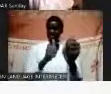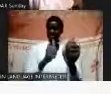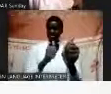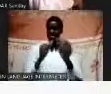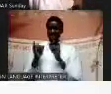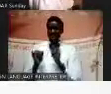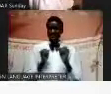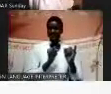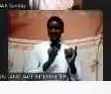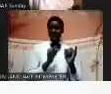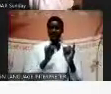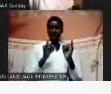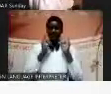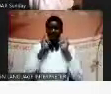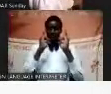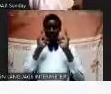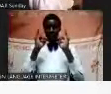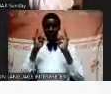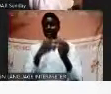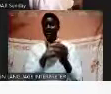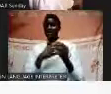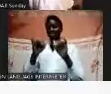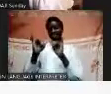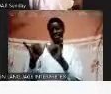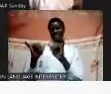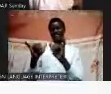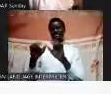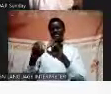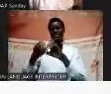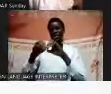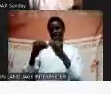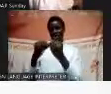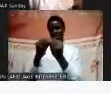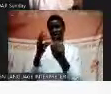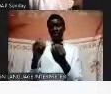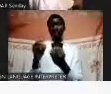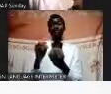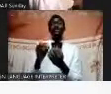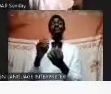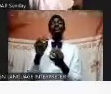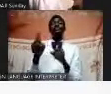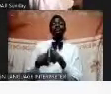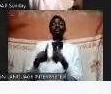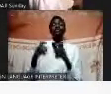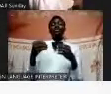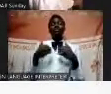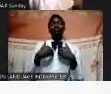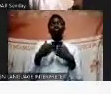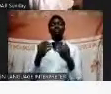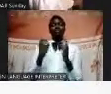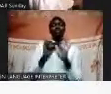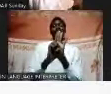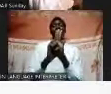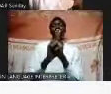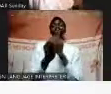children that I've come across, you ask them, okay, so you woke up this morning and what did you do?